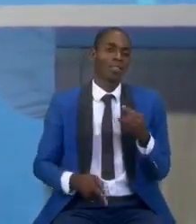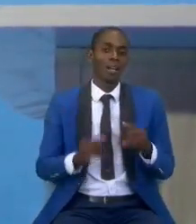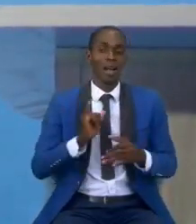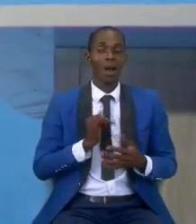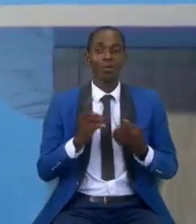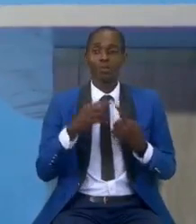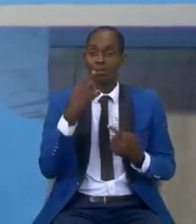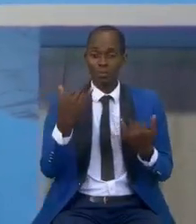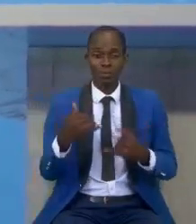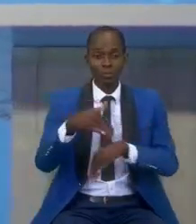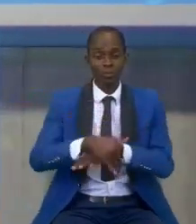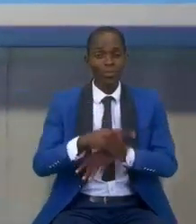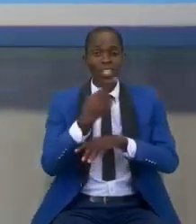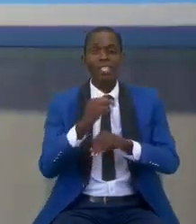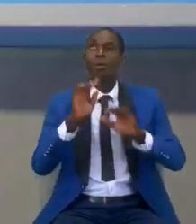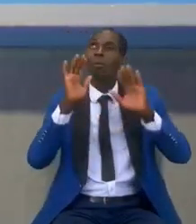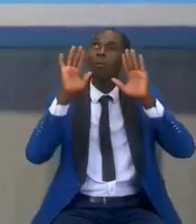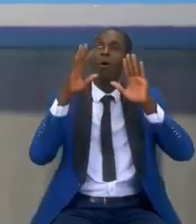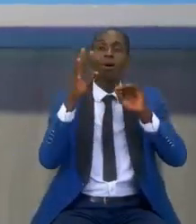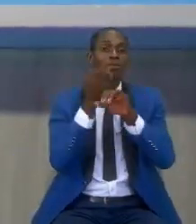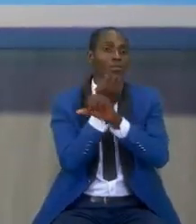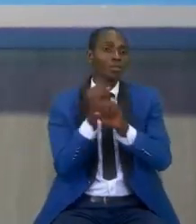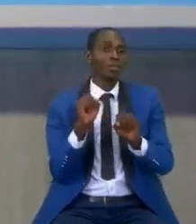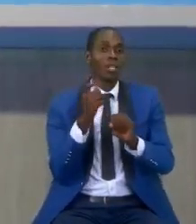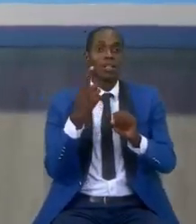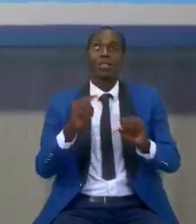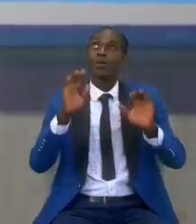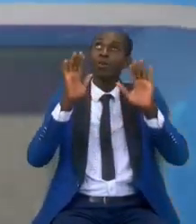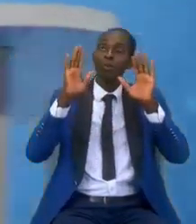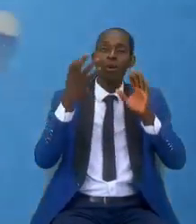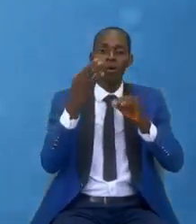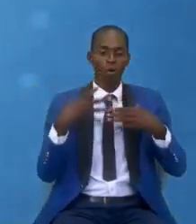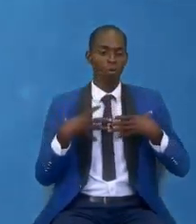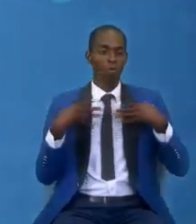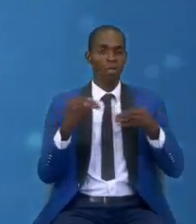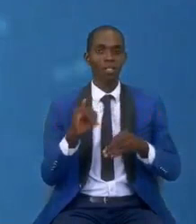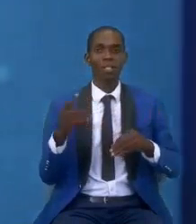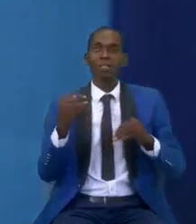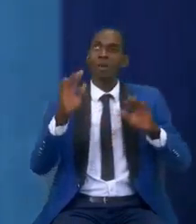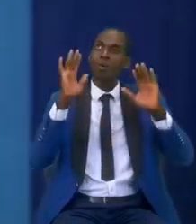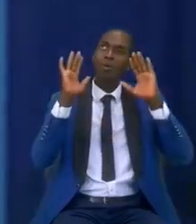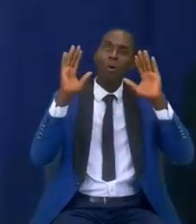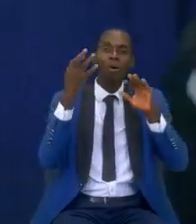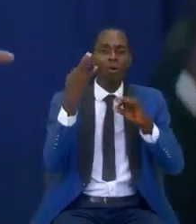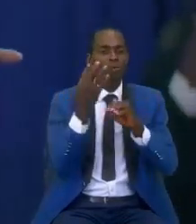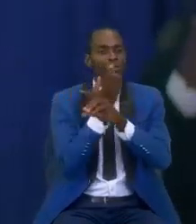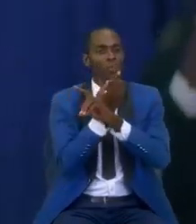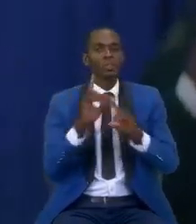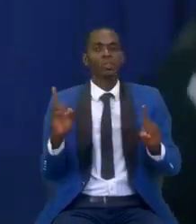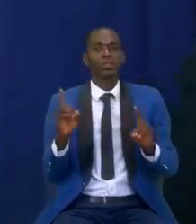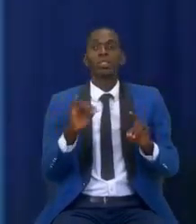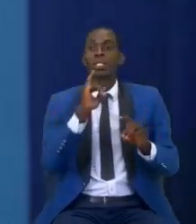of healing, the wonder of deliverance is now available for all at the